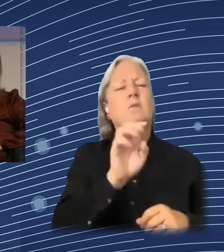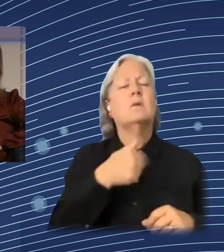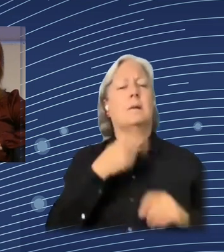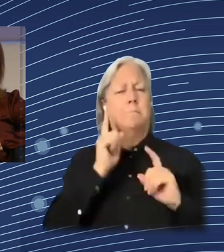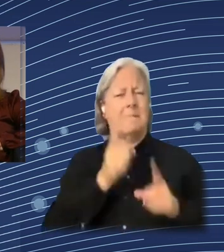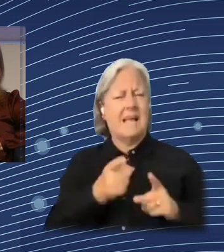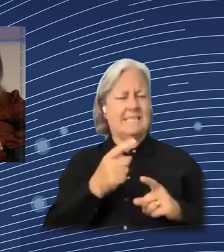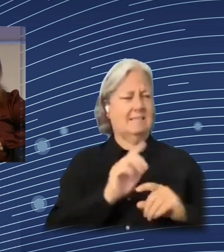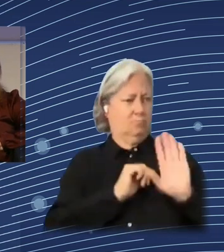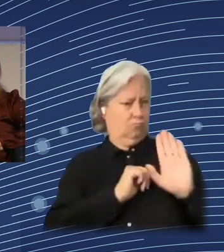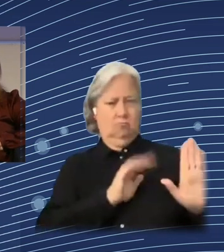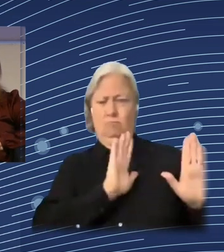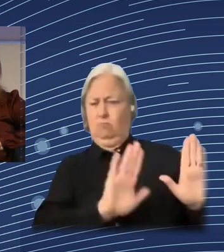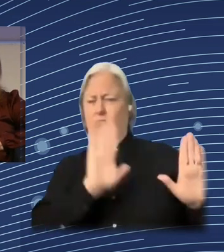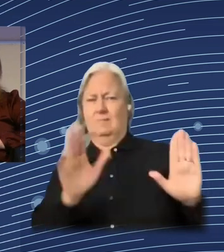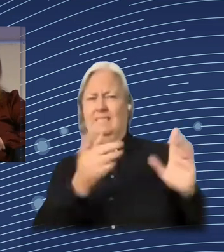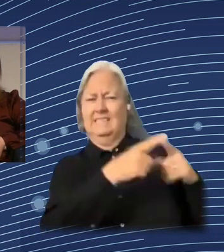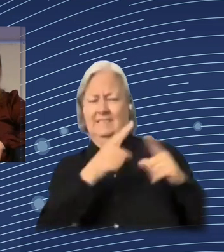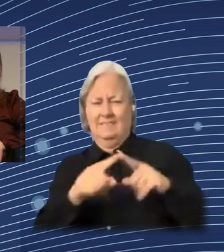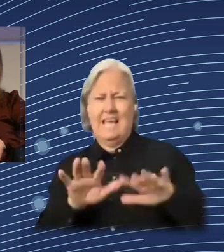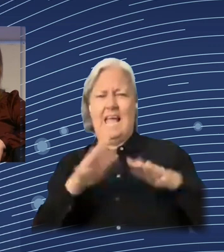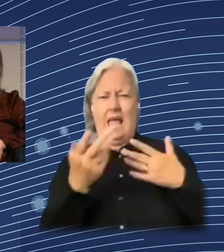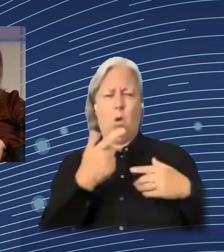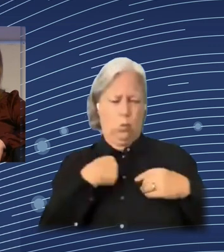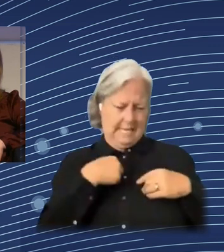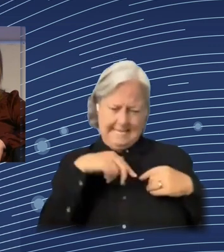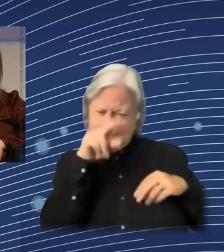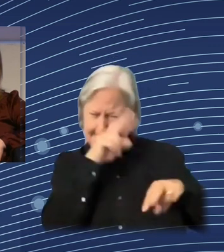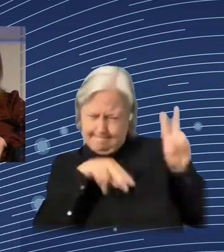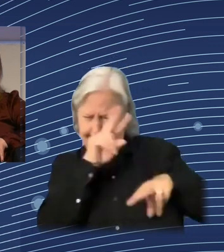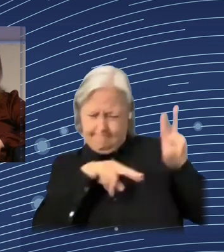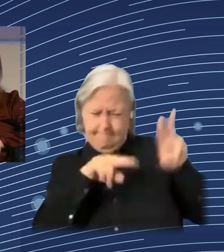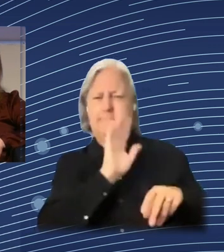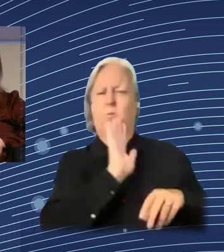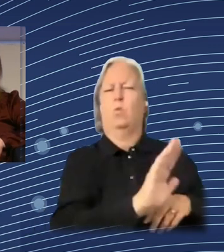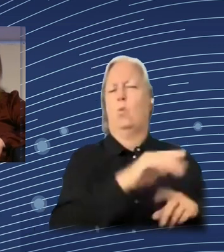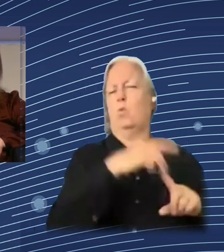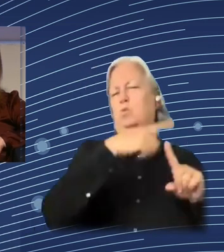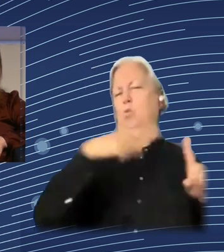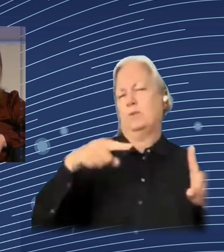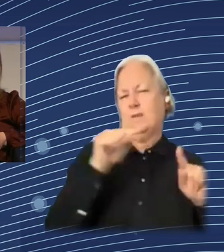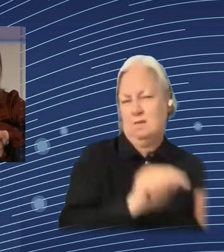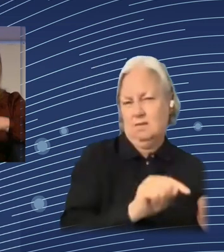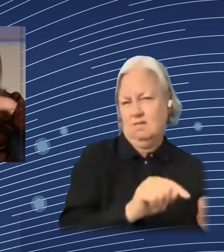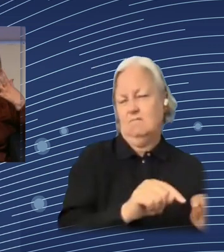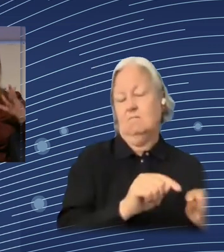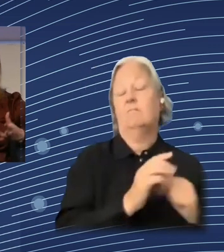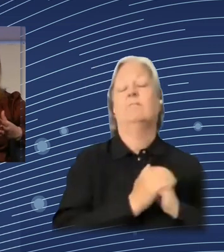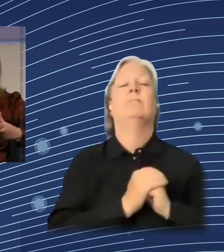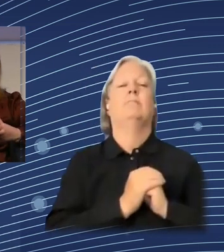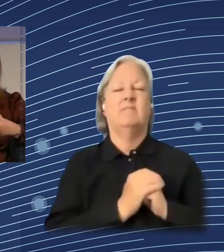process, in short, was that at first all the personal information was anonymized. So we only used